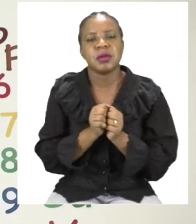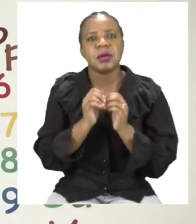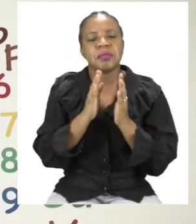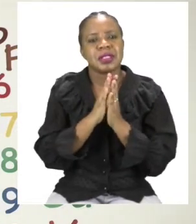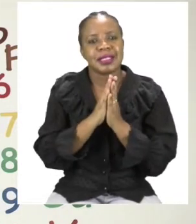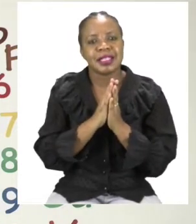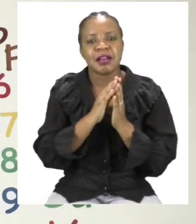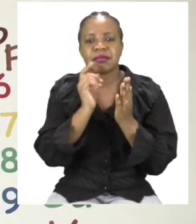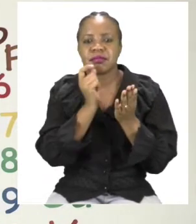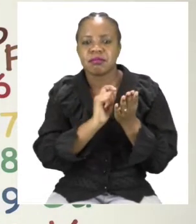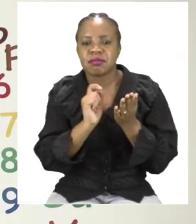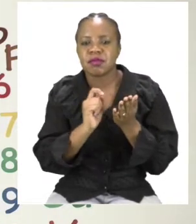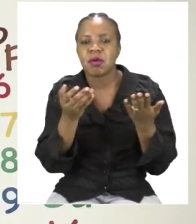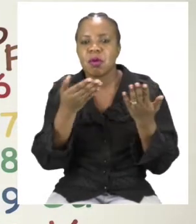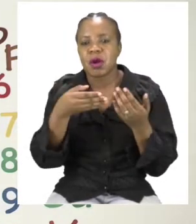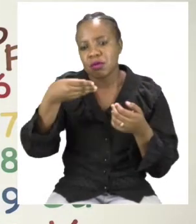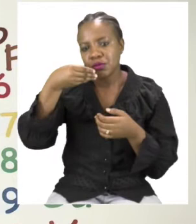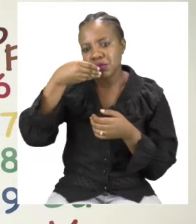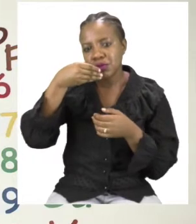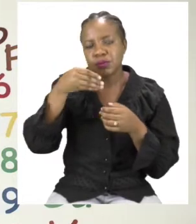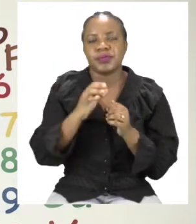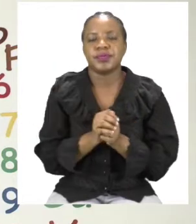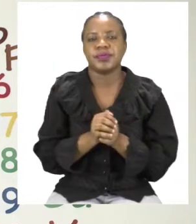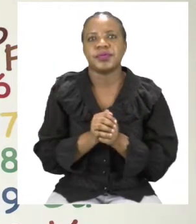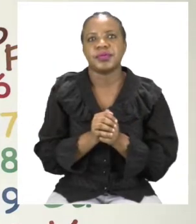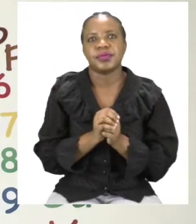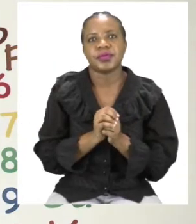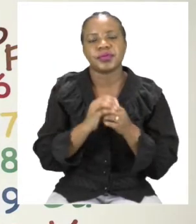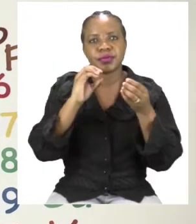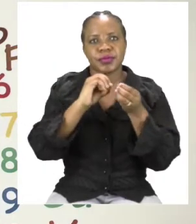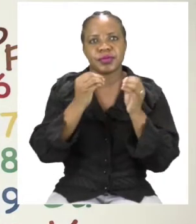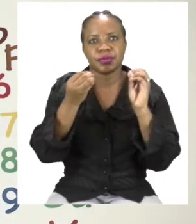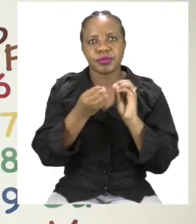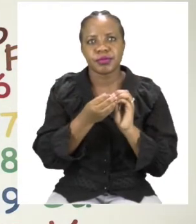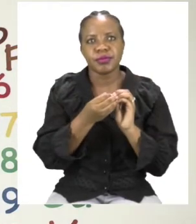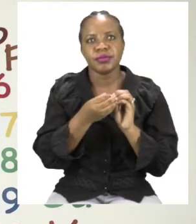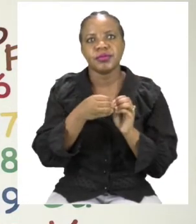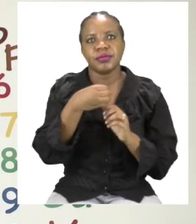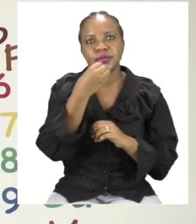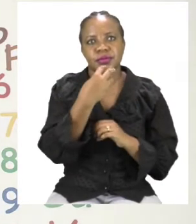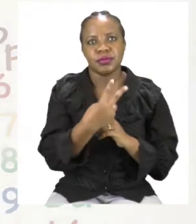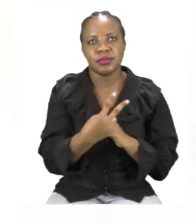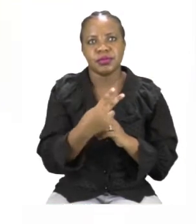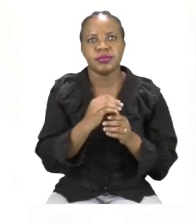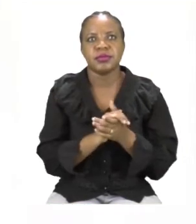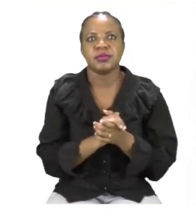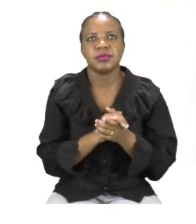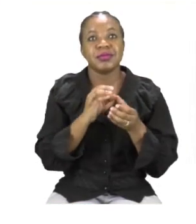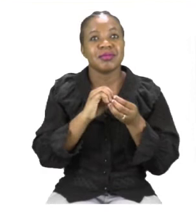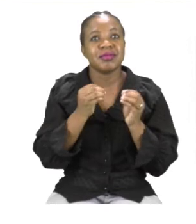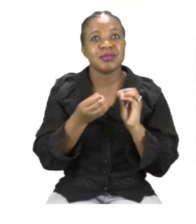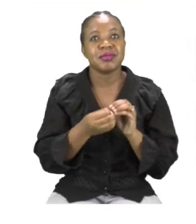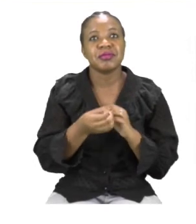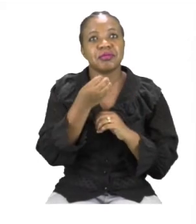can see. Let's now move on to the number 2. Now number 2 is different because this